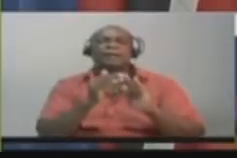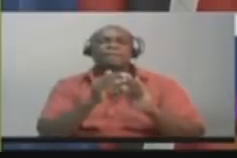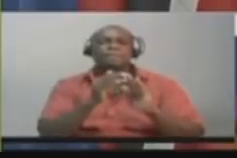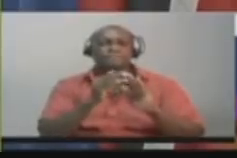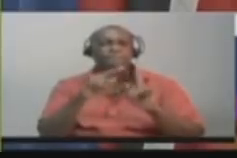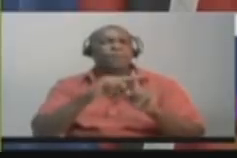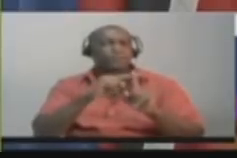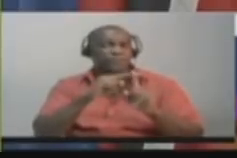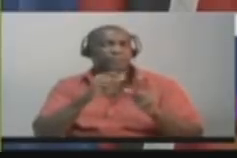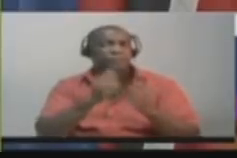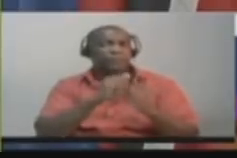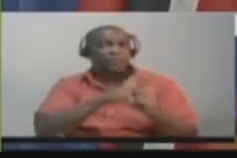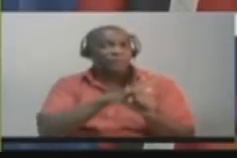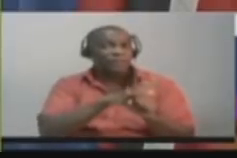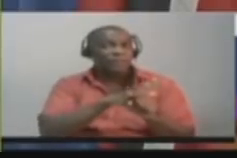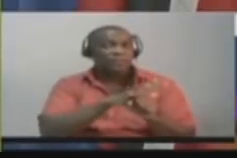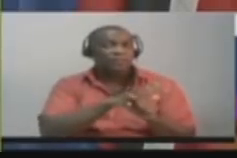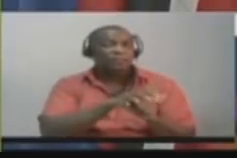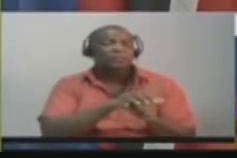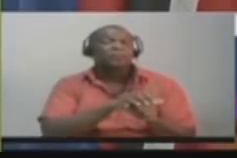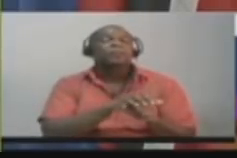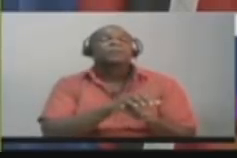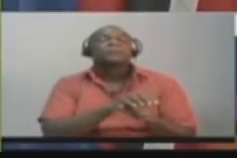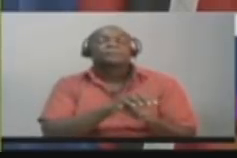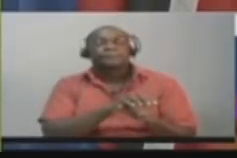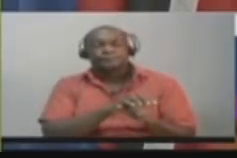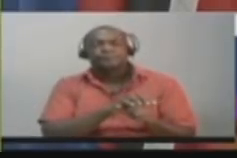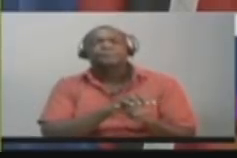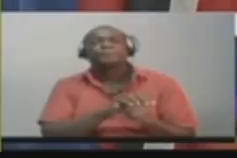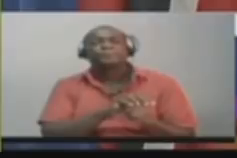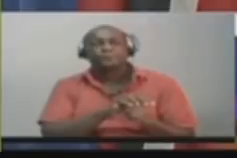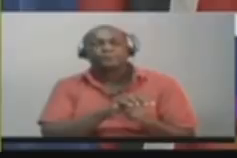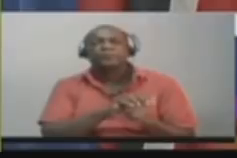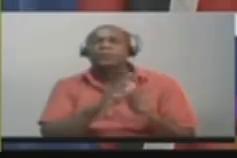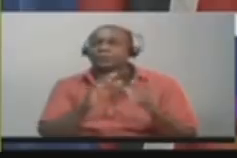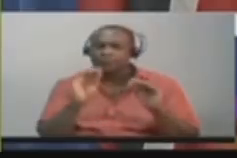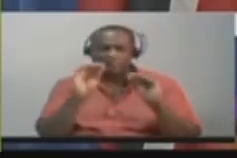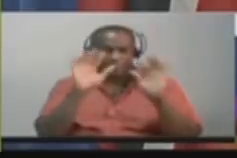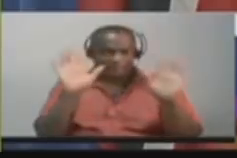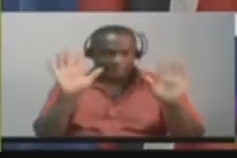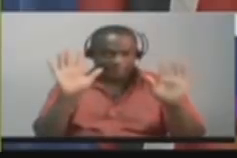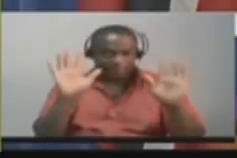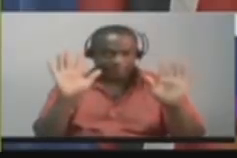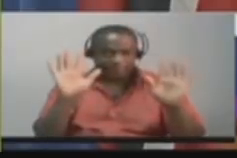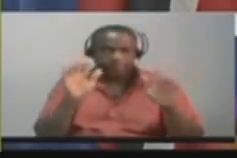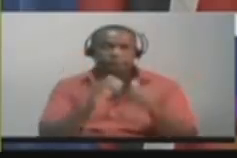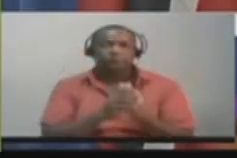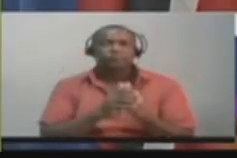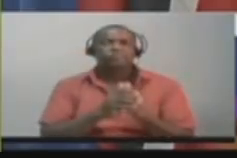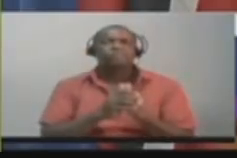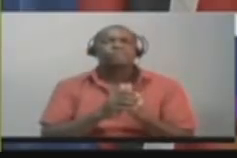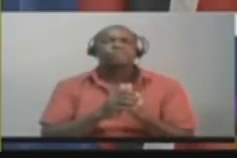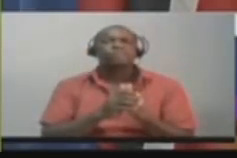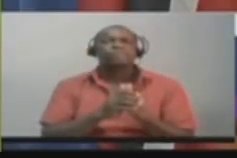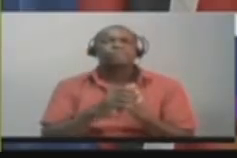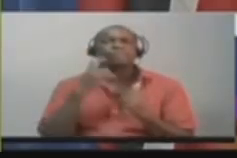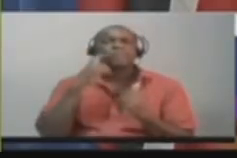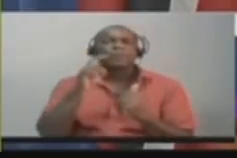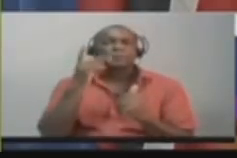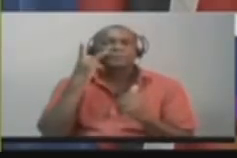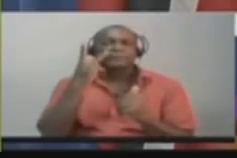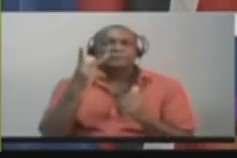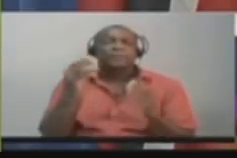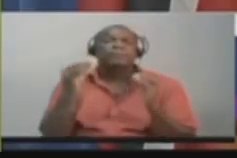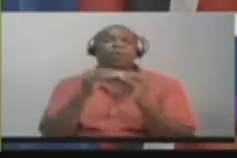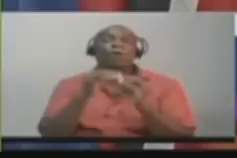death in those age groups. So, clarifying, we noted we're seeing more of the older age